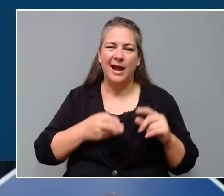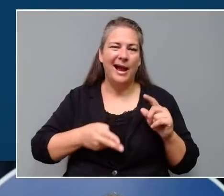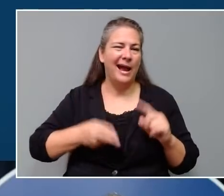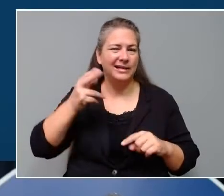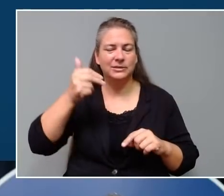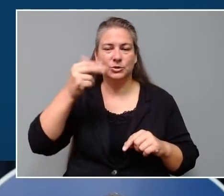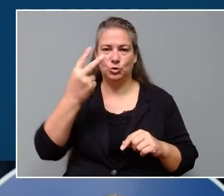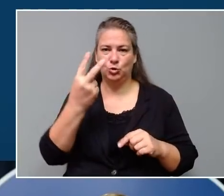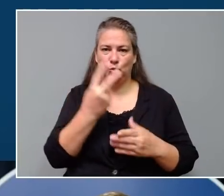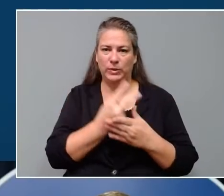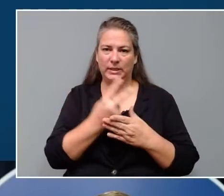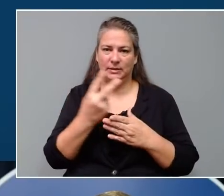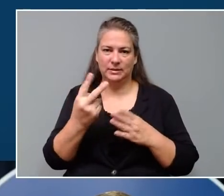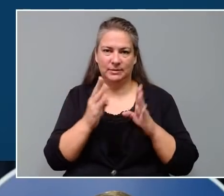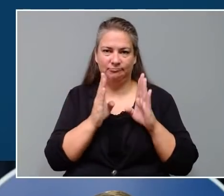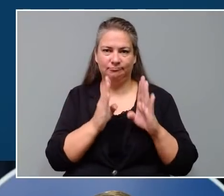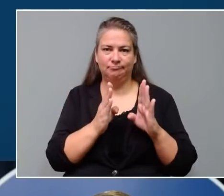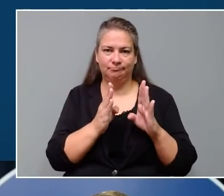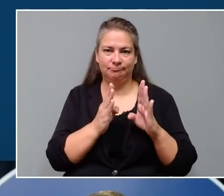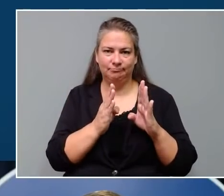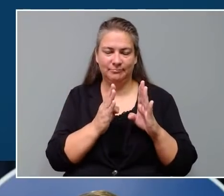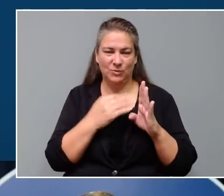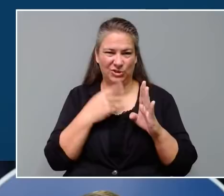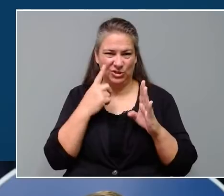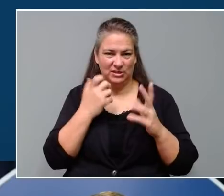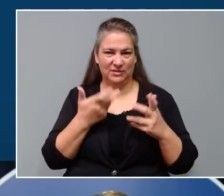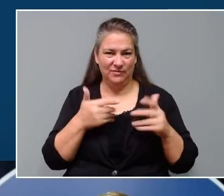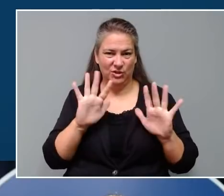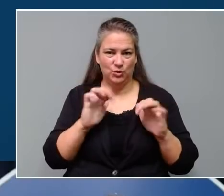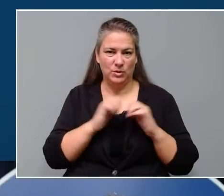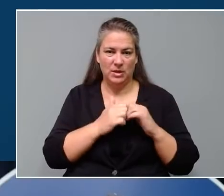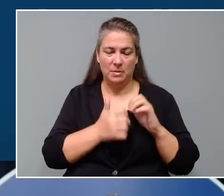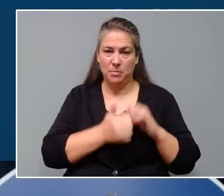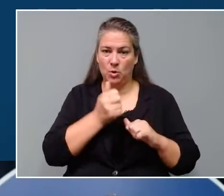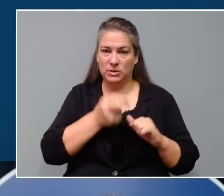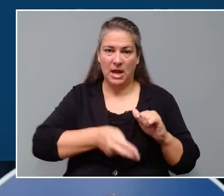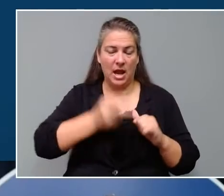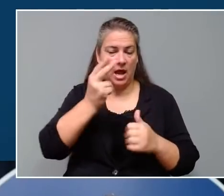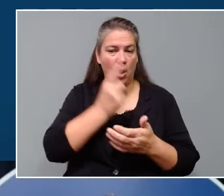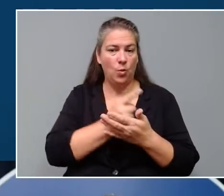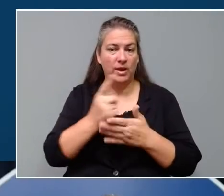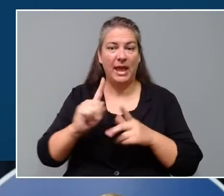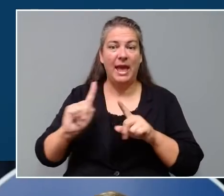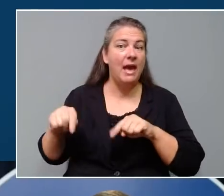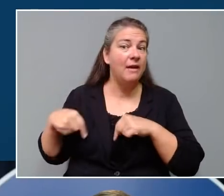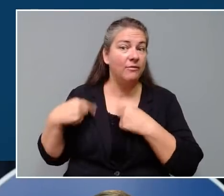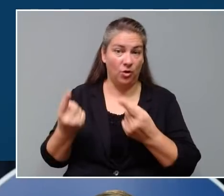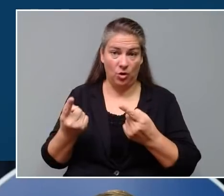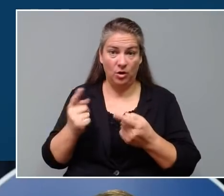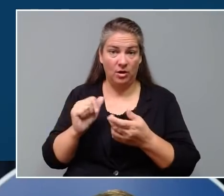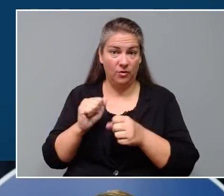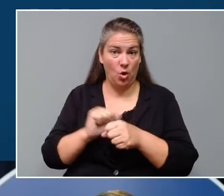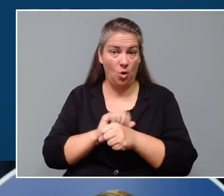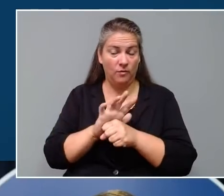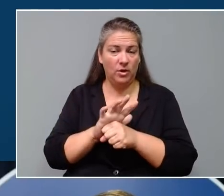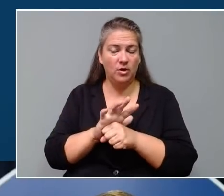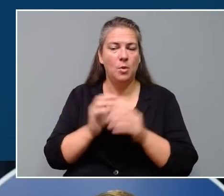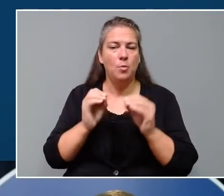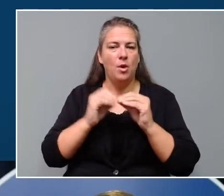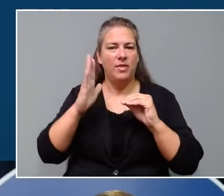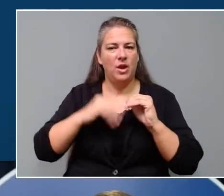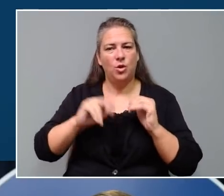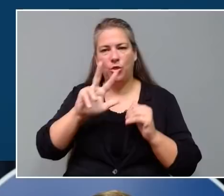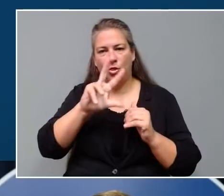back-to-back. We just got finished with our highest week ever of COVID with over 30,000